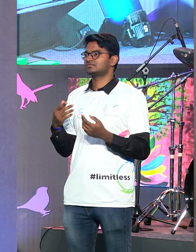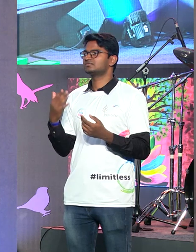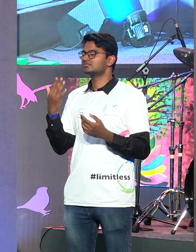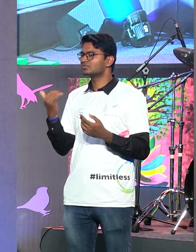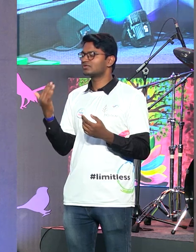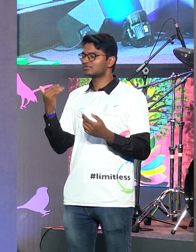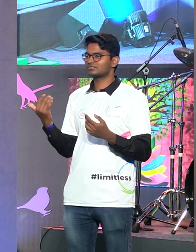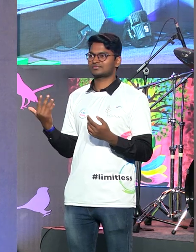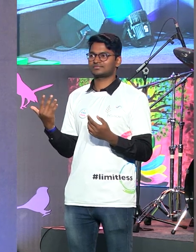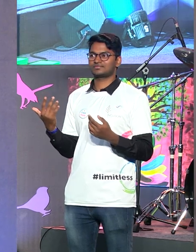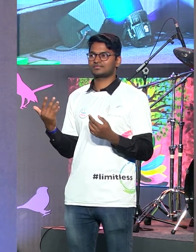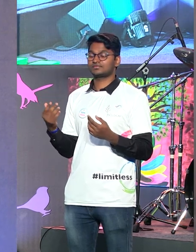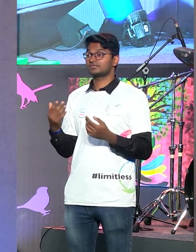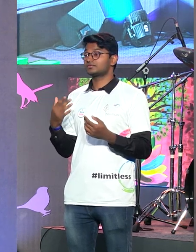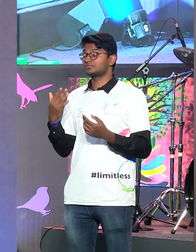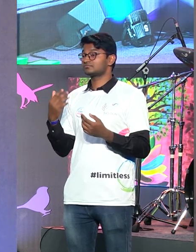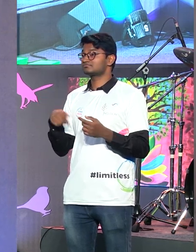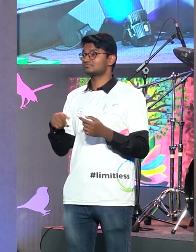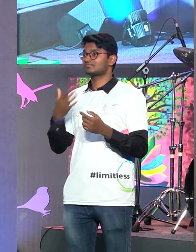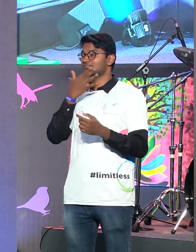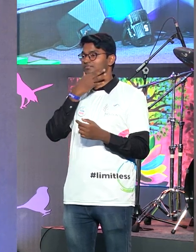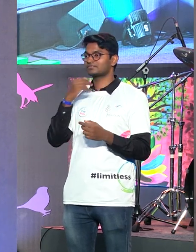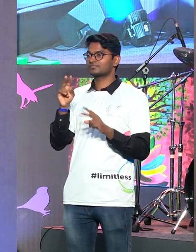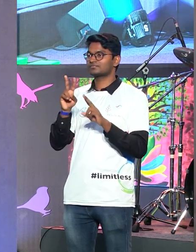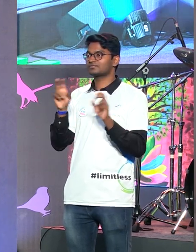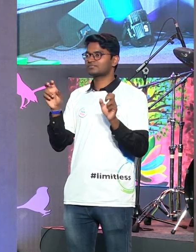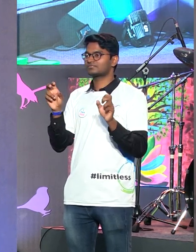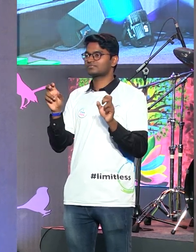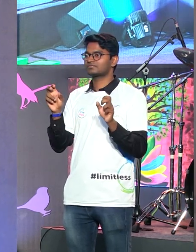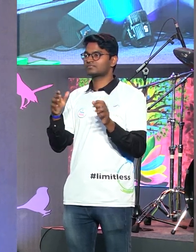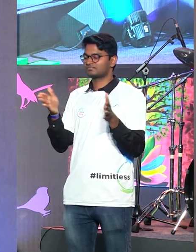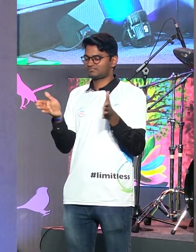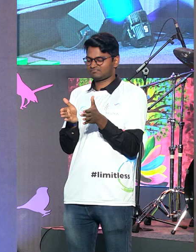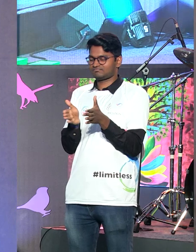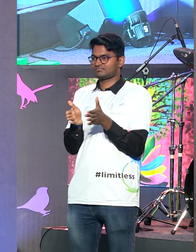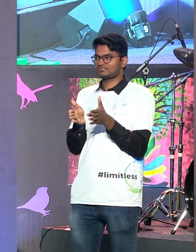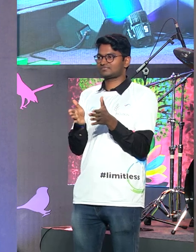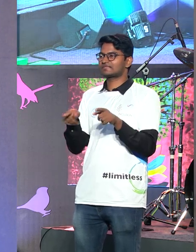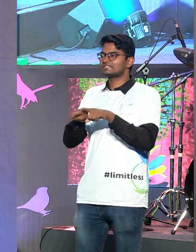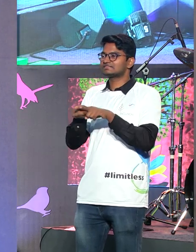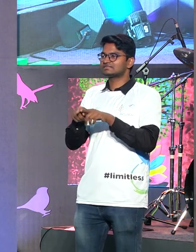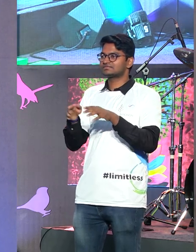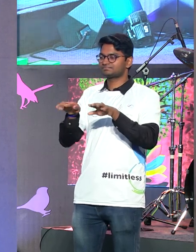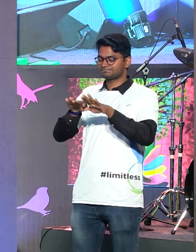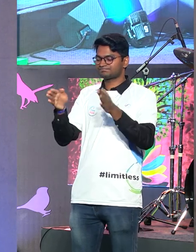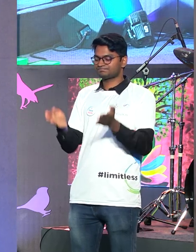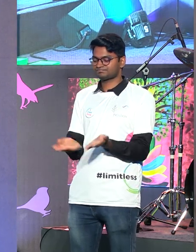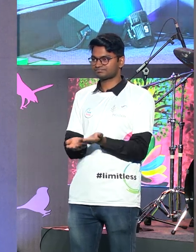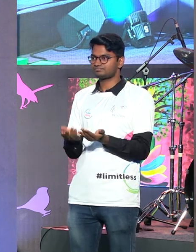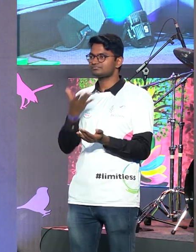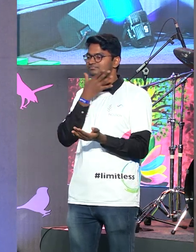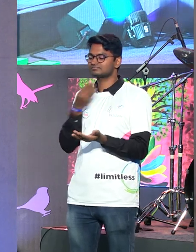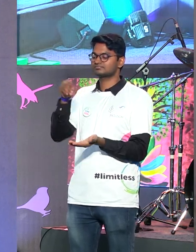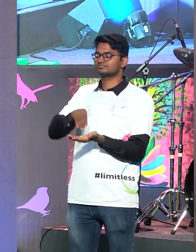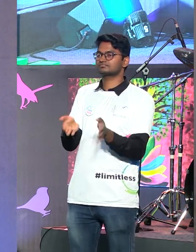it? So by defining it, I think we'll be narrowing it. We'll be putting it in a box, and it will take away from the fact